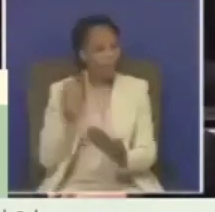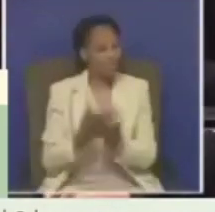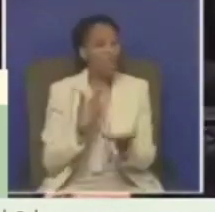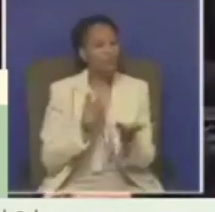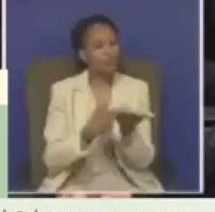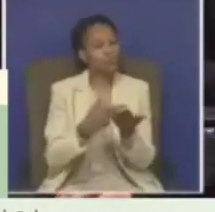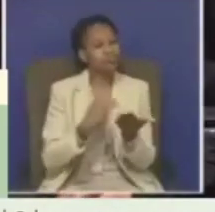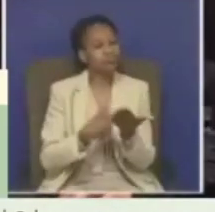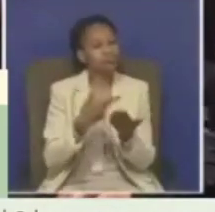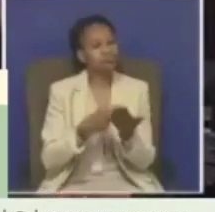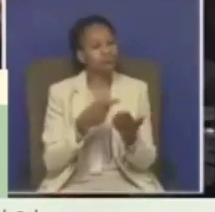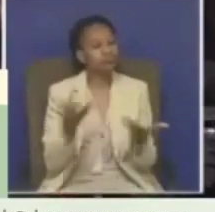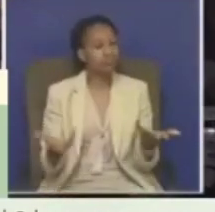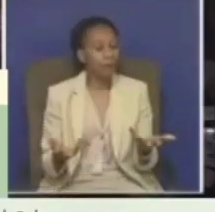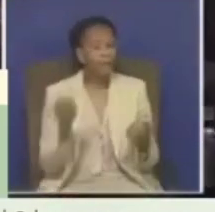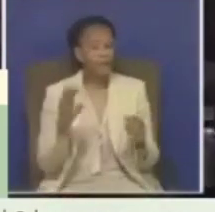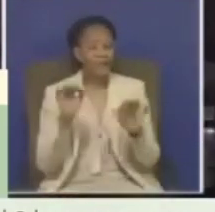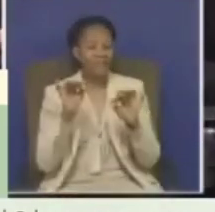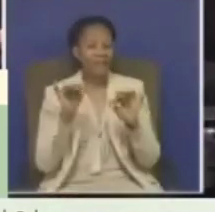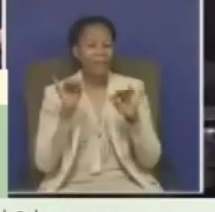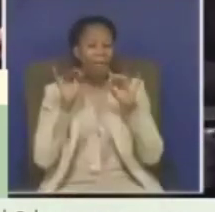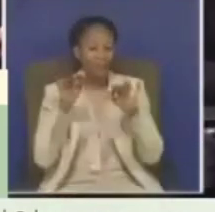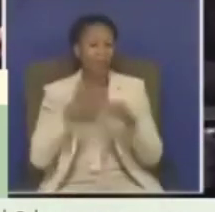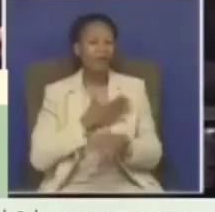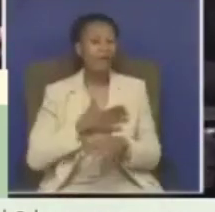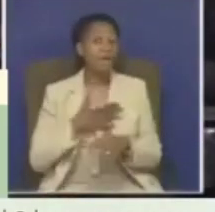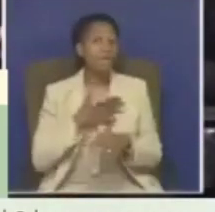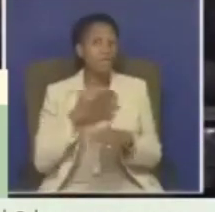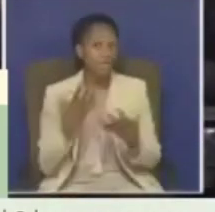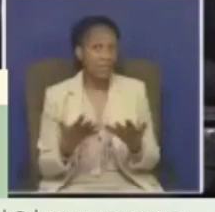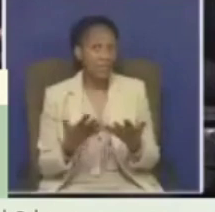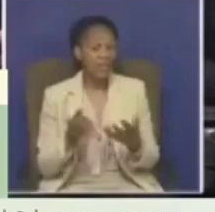resolution, and if people feel that it should rather be in the